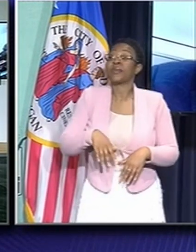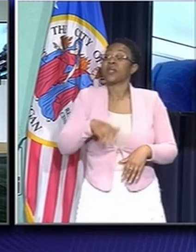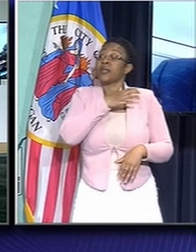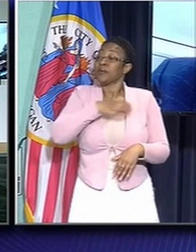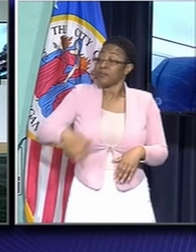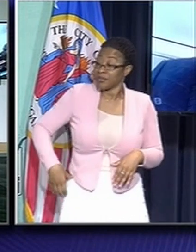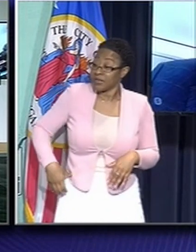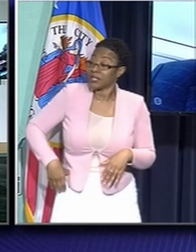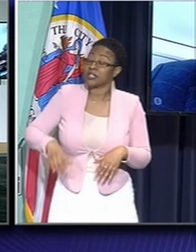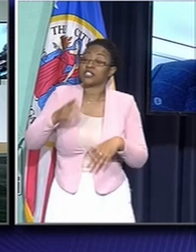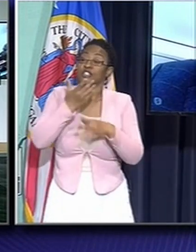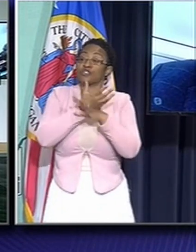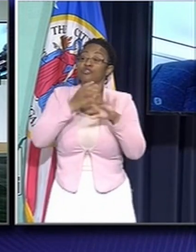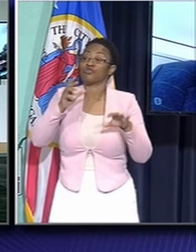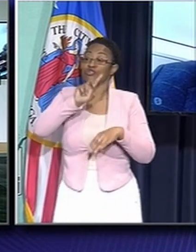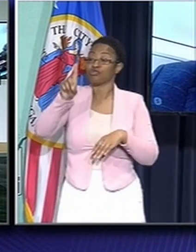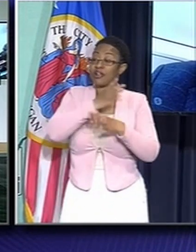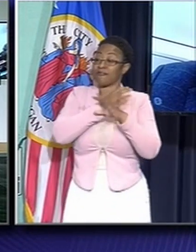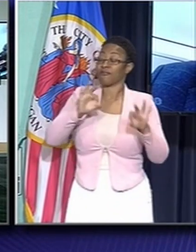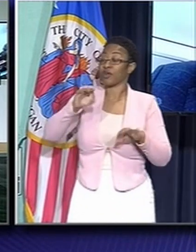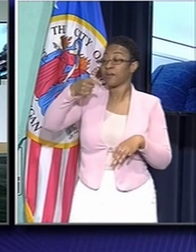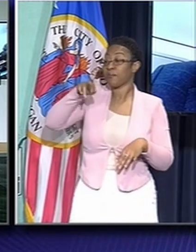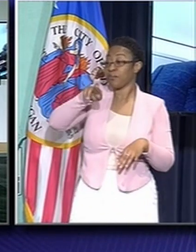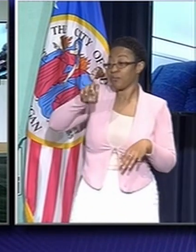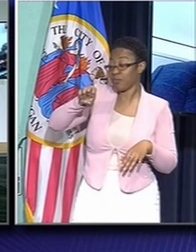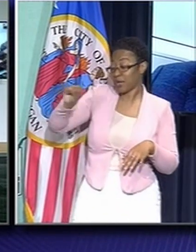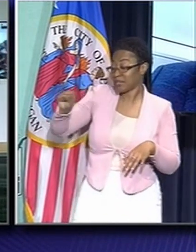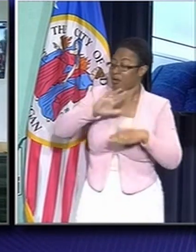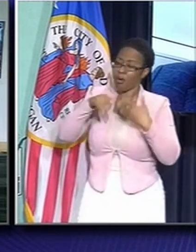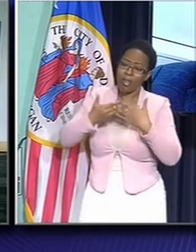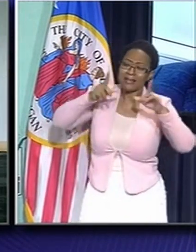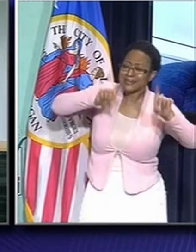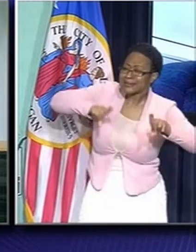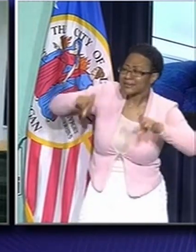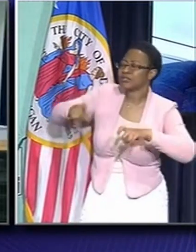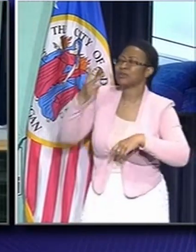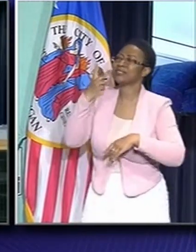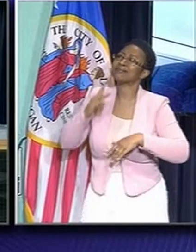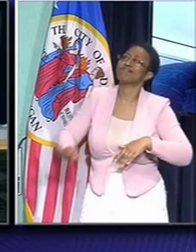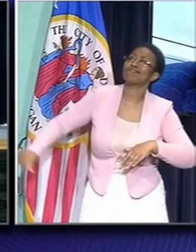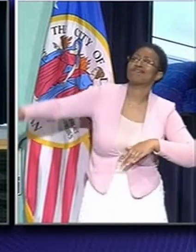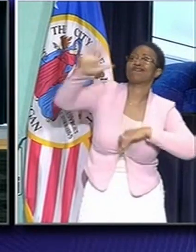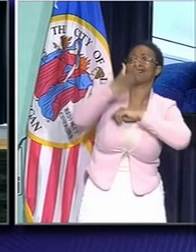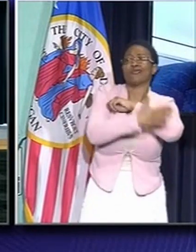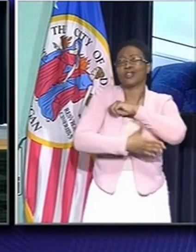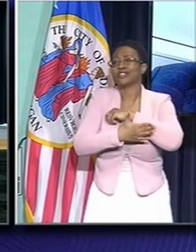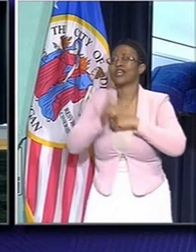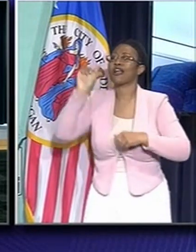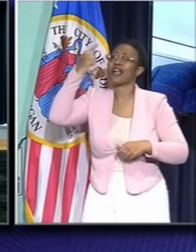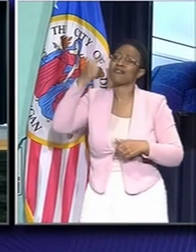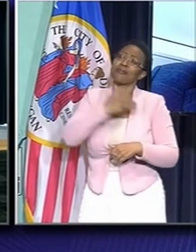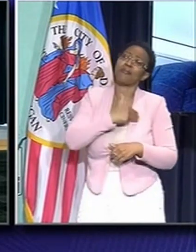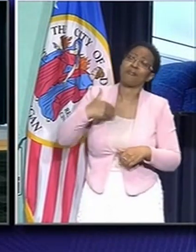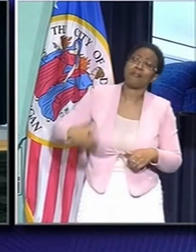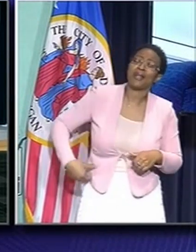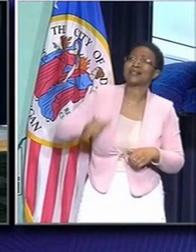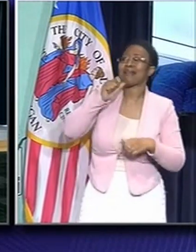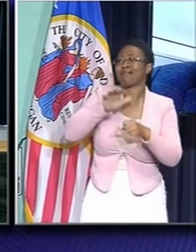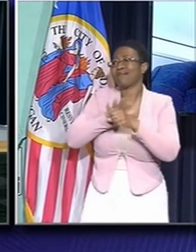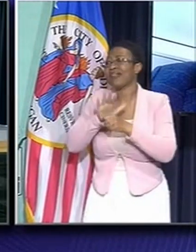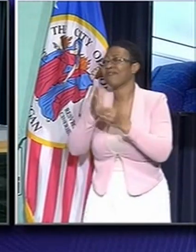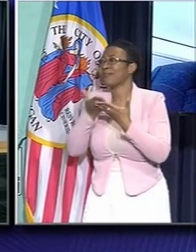Elric, Detroit Free Press, with all this testing that's going on, we've seen all over the country governors, mayors saying there's not enough testing material, we